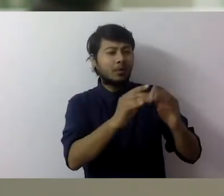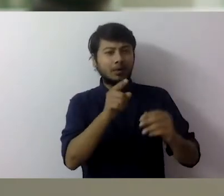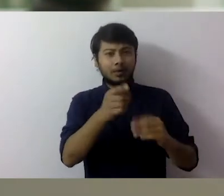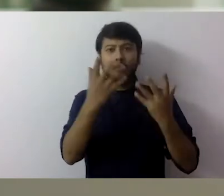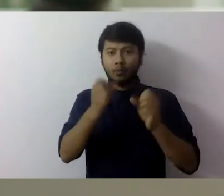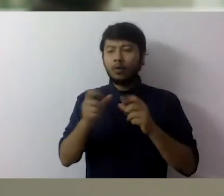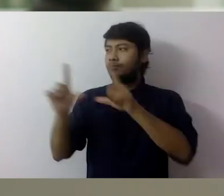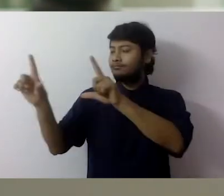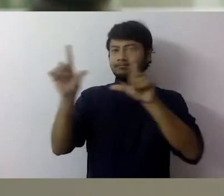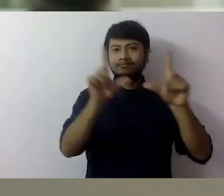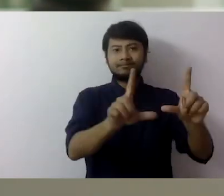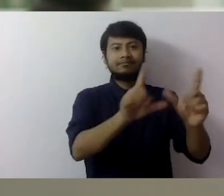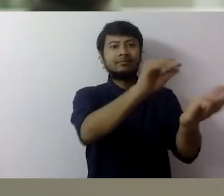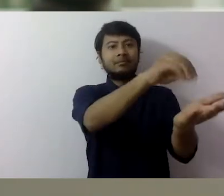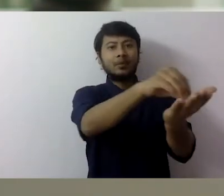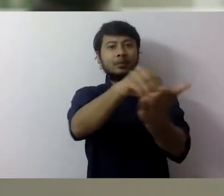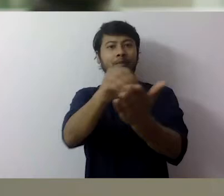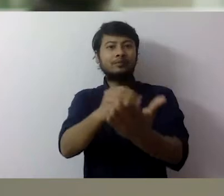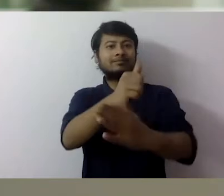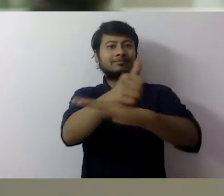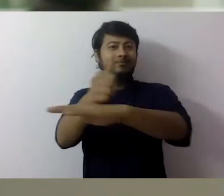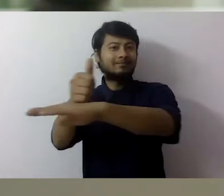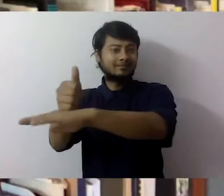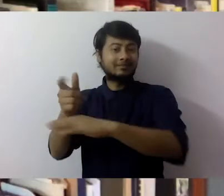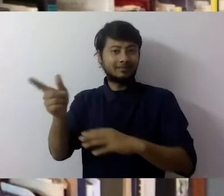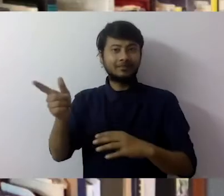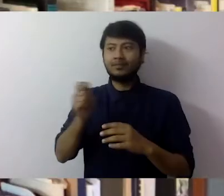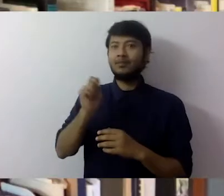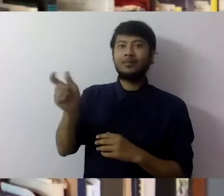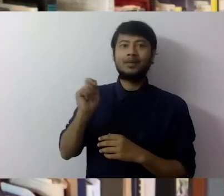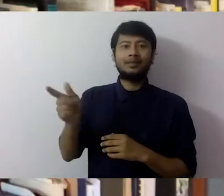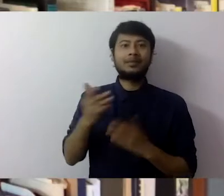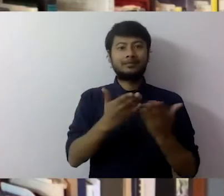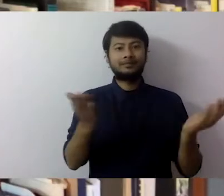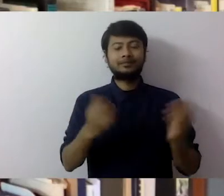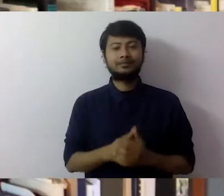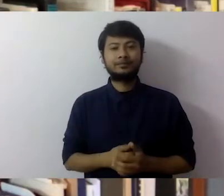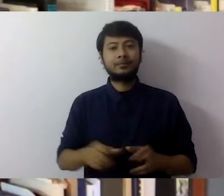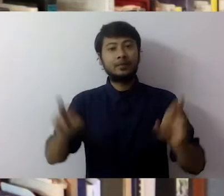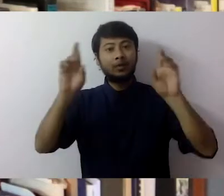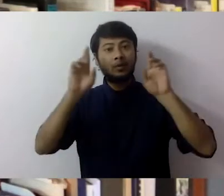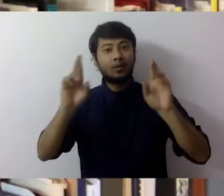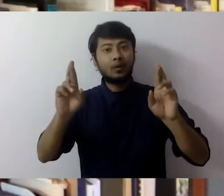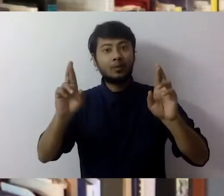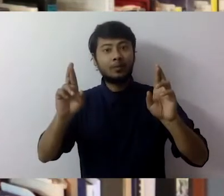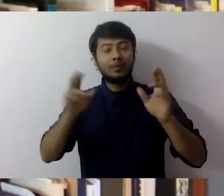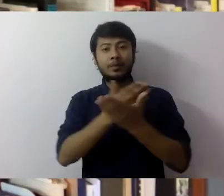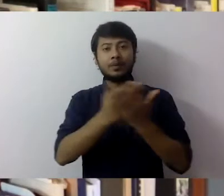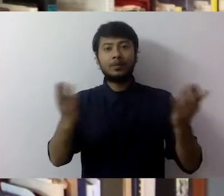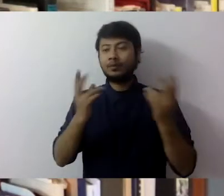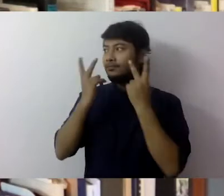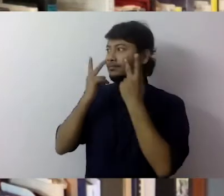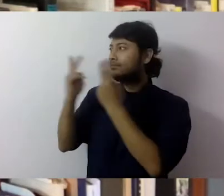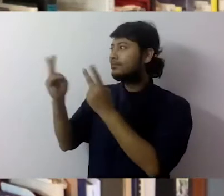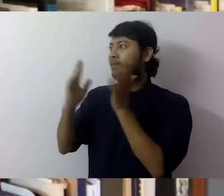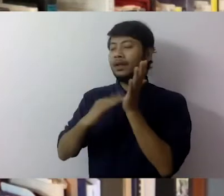an image that looked something like an expensive painting or a colorful print. I hope you have enjoyed this journey into a print in